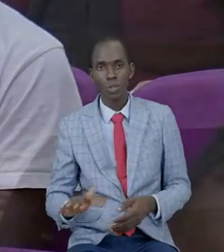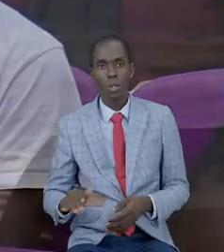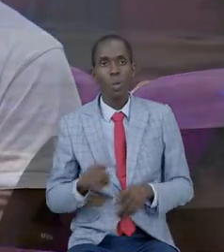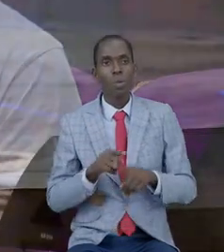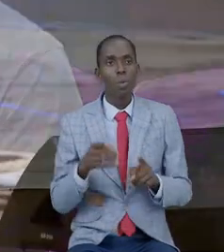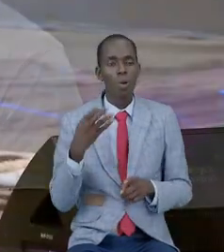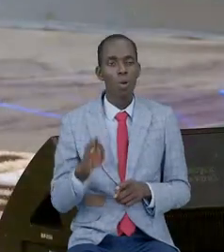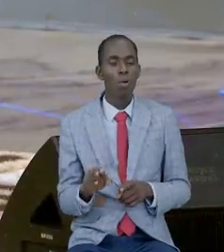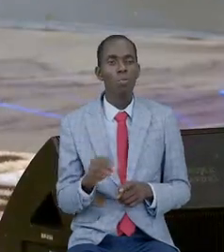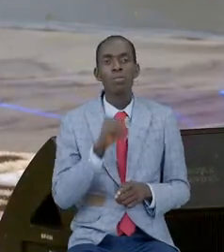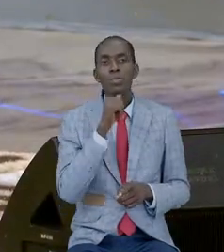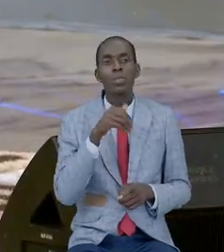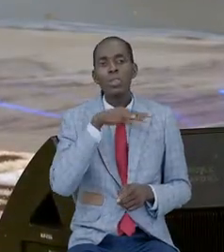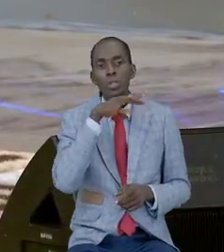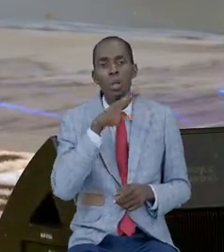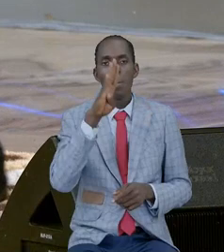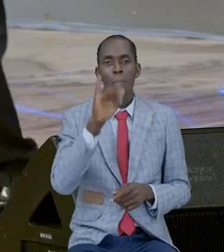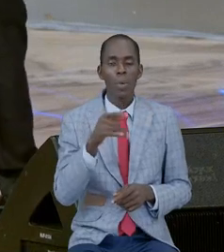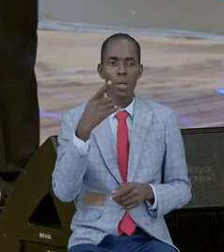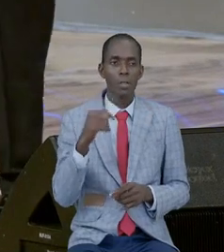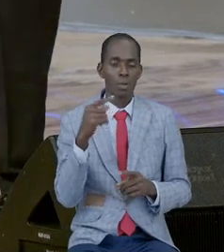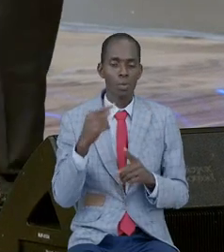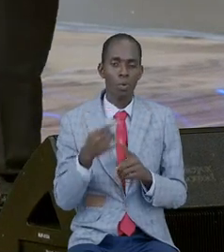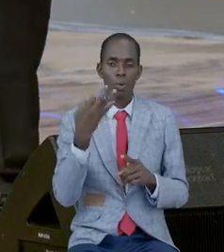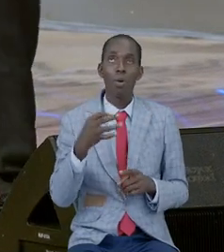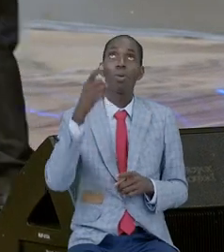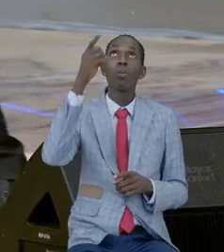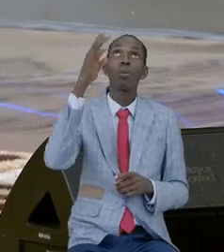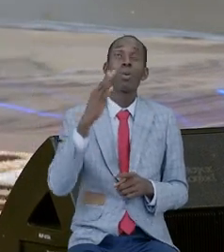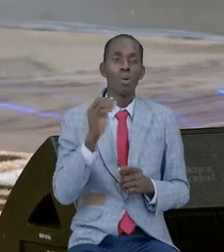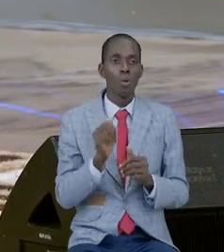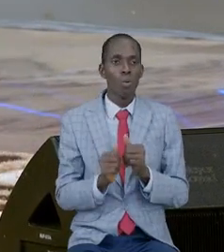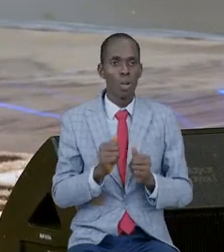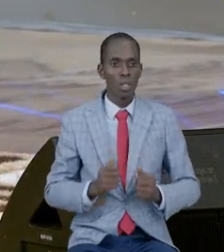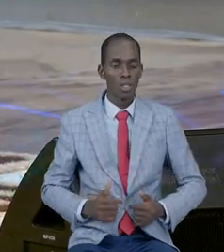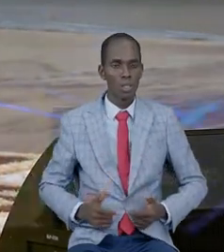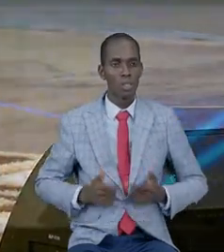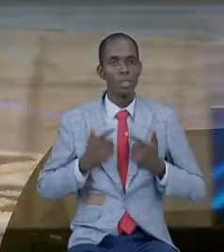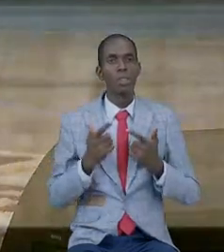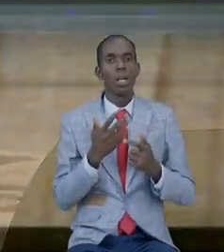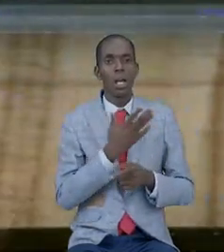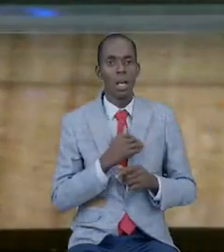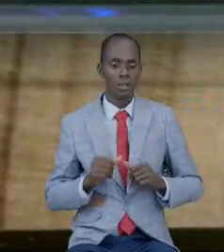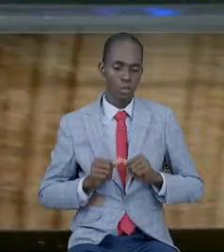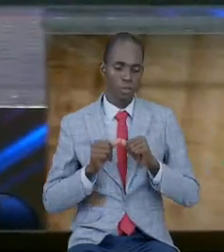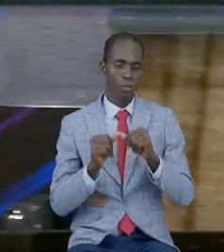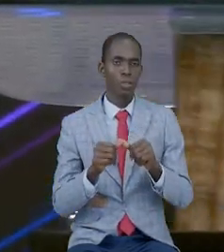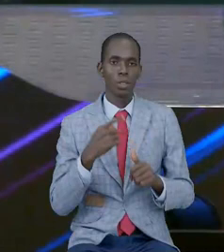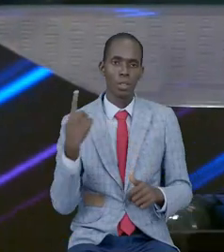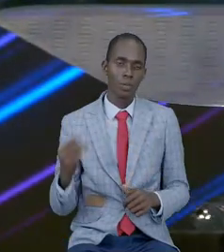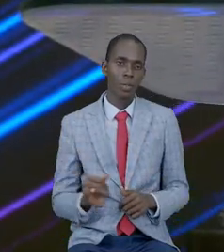incorruptible by the word of god which lives and abideth forever leave us and